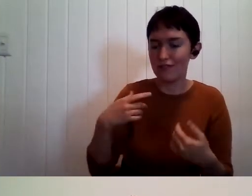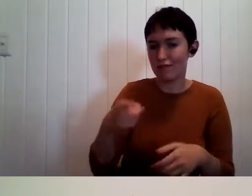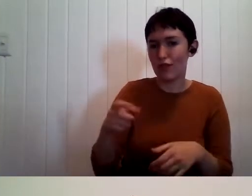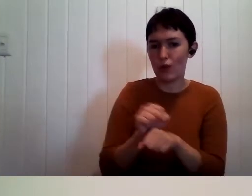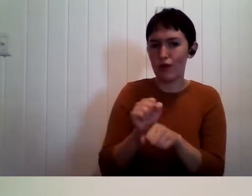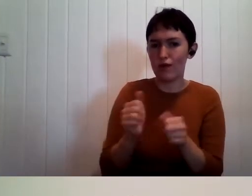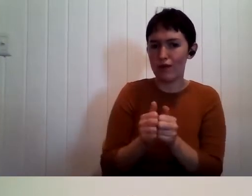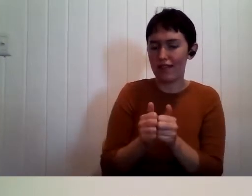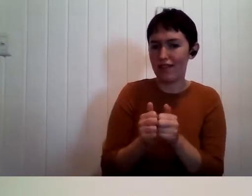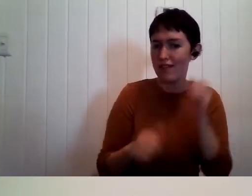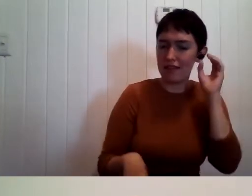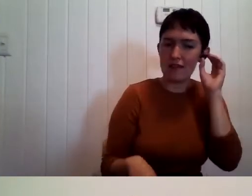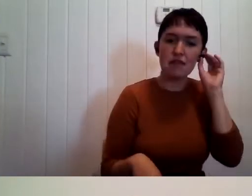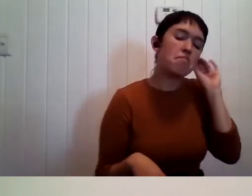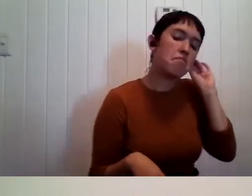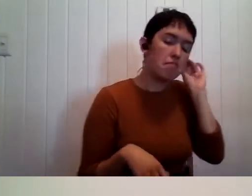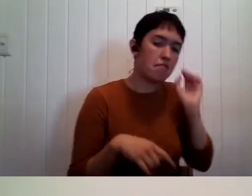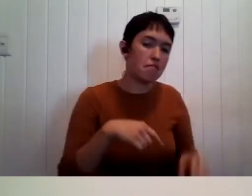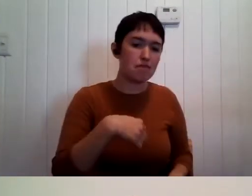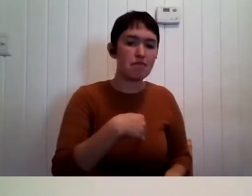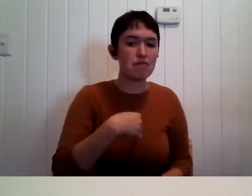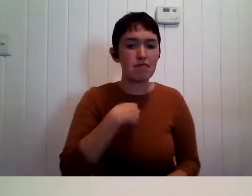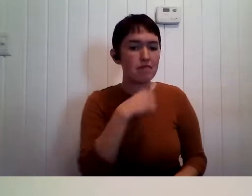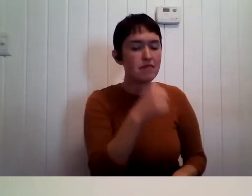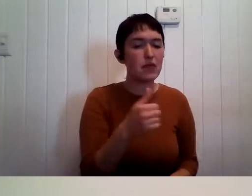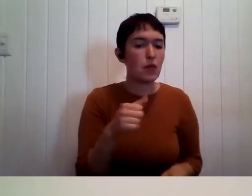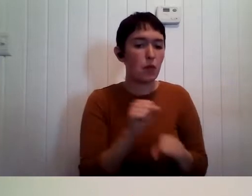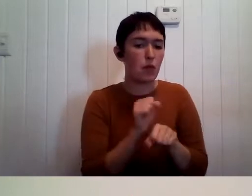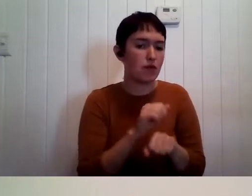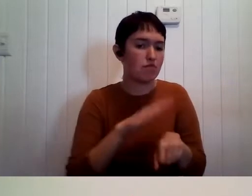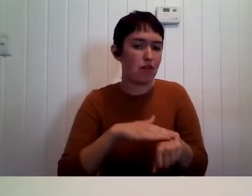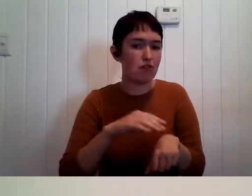I don't work on any genetically modified animals.